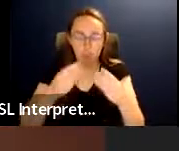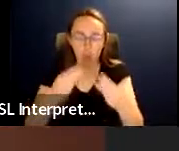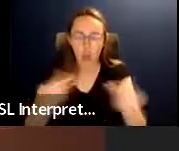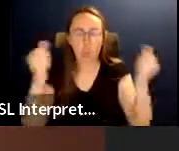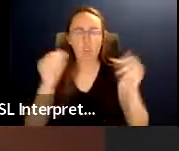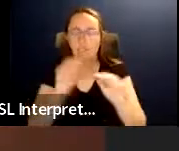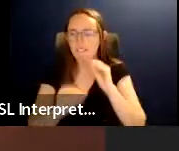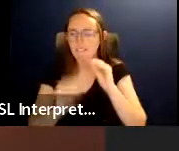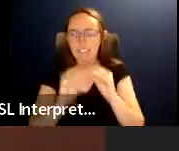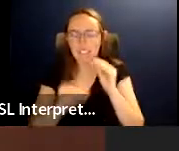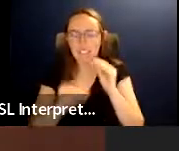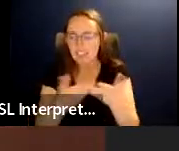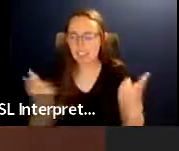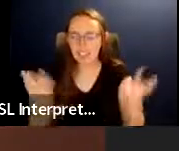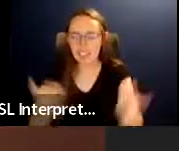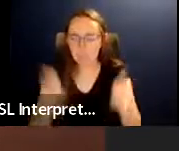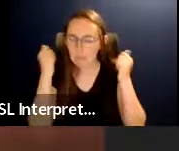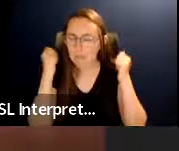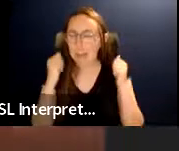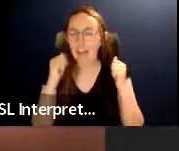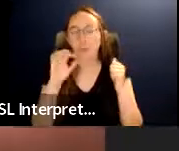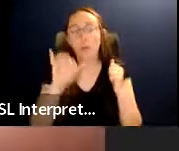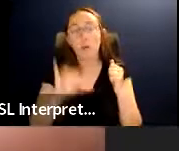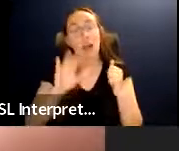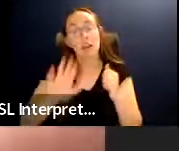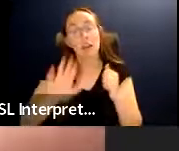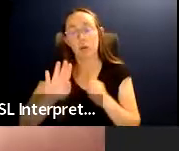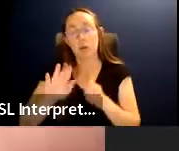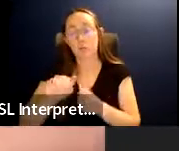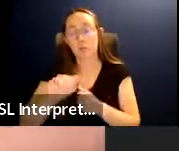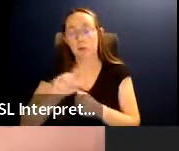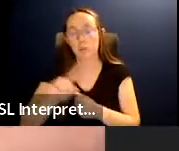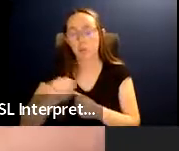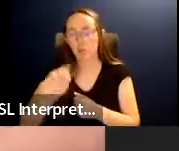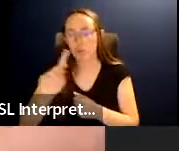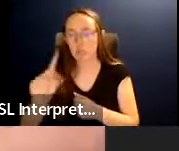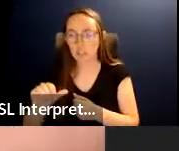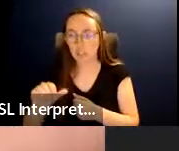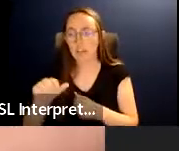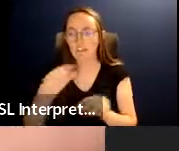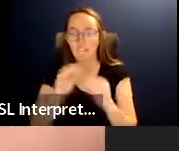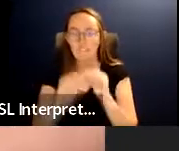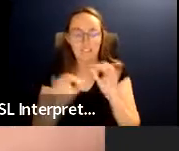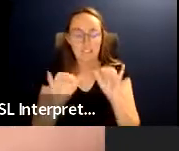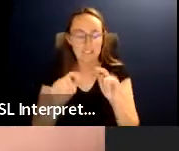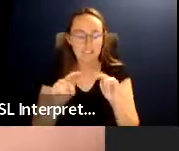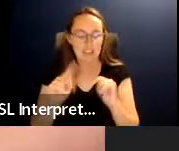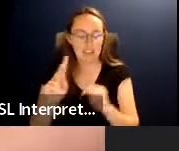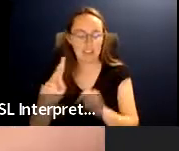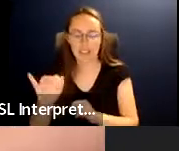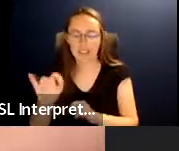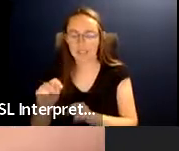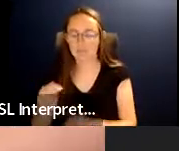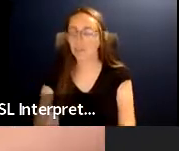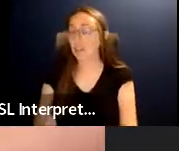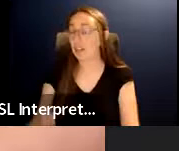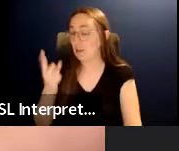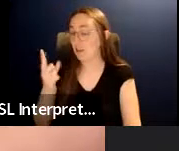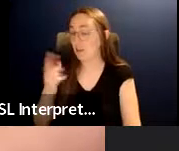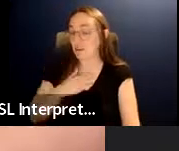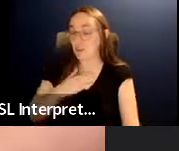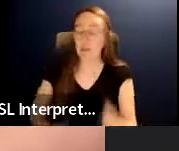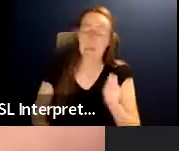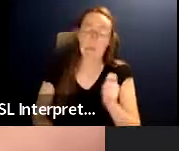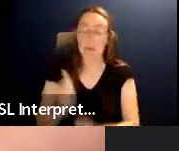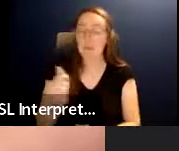Bazooka fix-it kit. it's one of my favorite tapes, and I